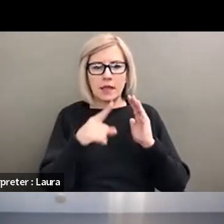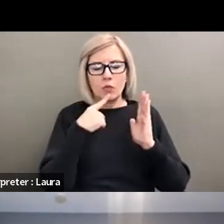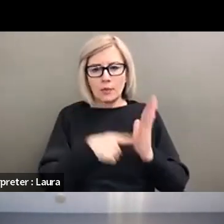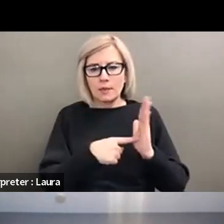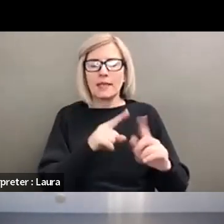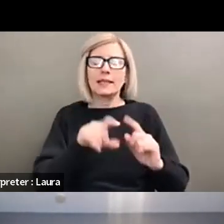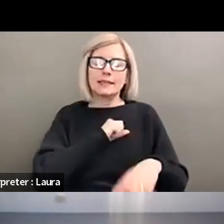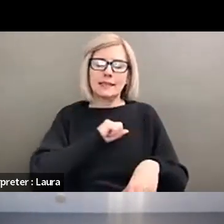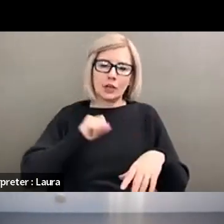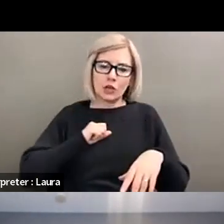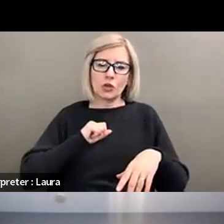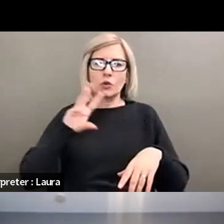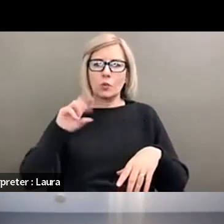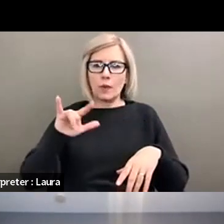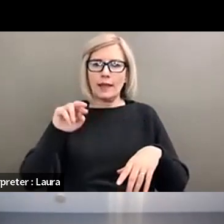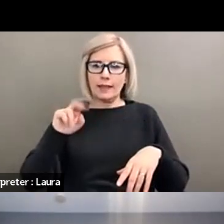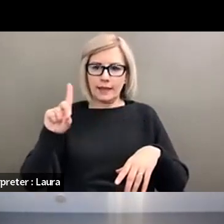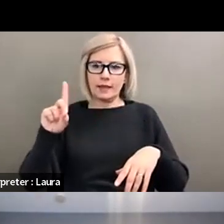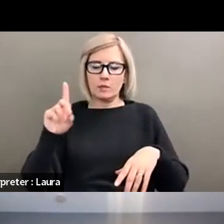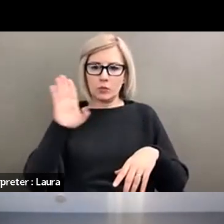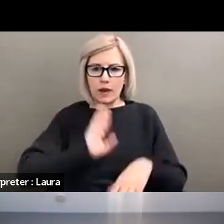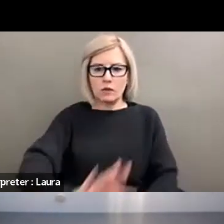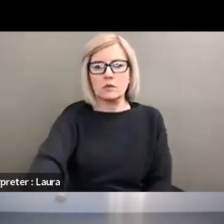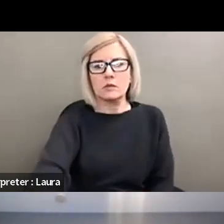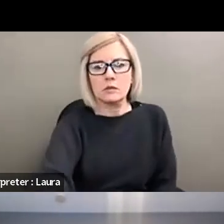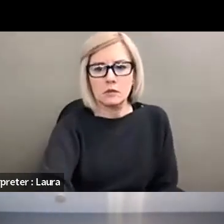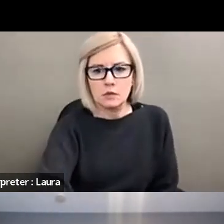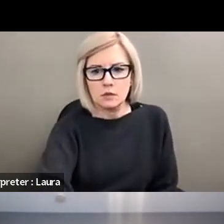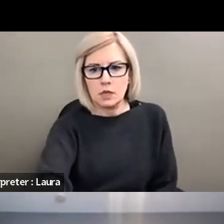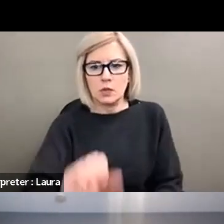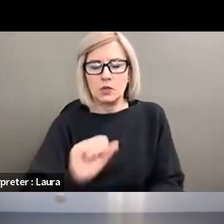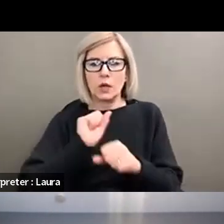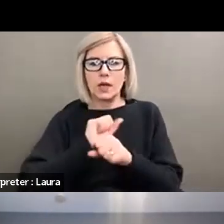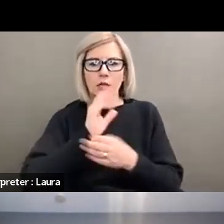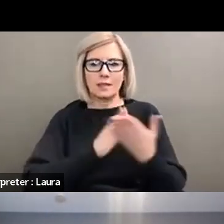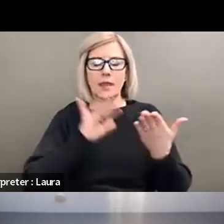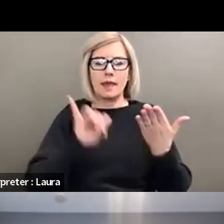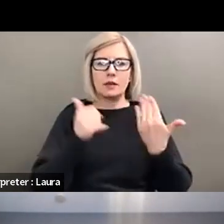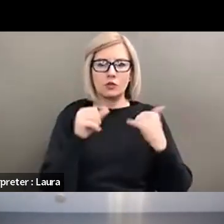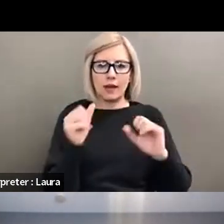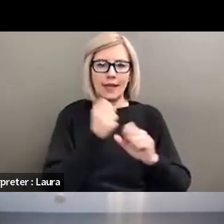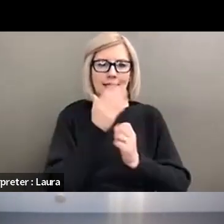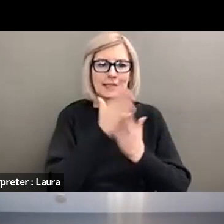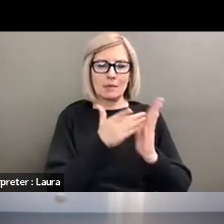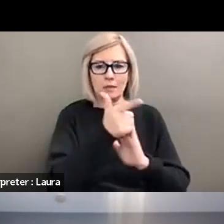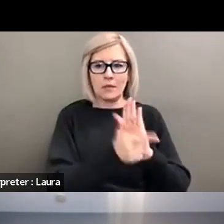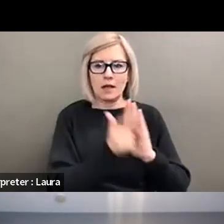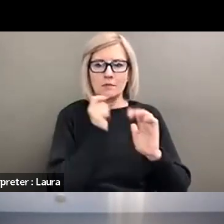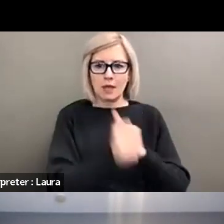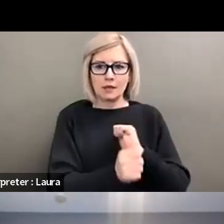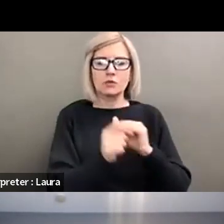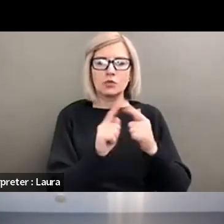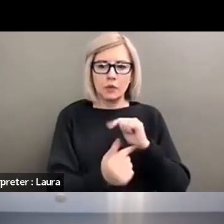Senator Waylon Brown, that it was working on some of that and trying to get some legislation passed to